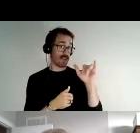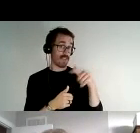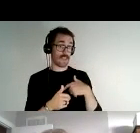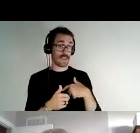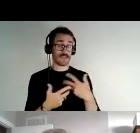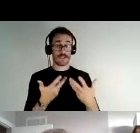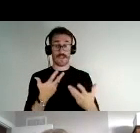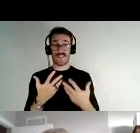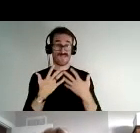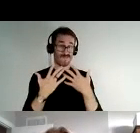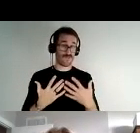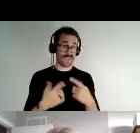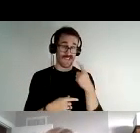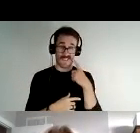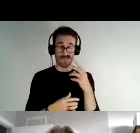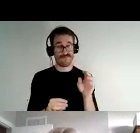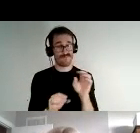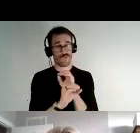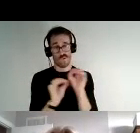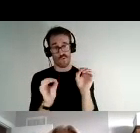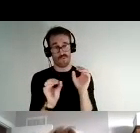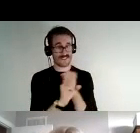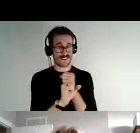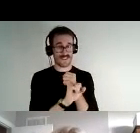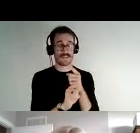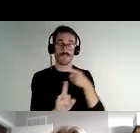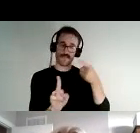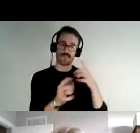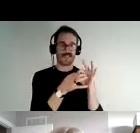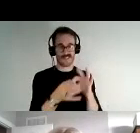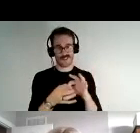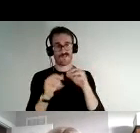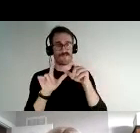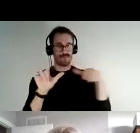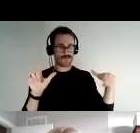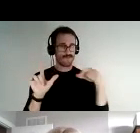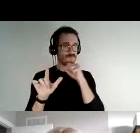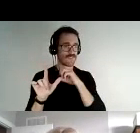I'm aware, there are no statistics specifically to LGBTQ seniors.